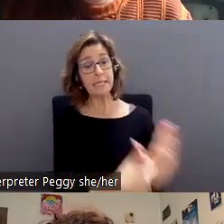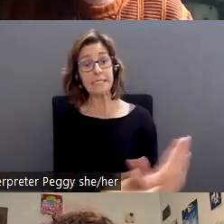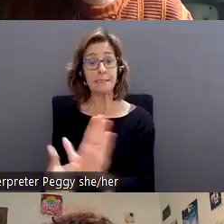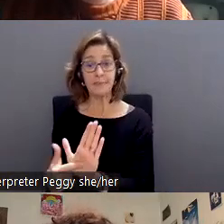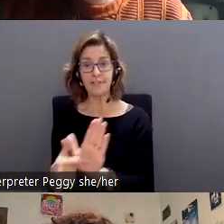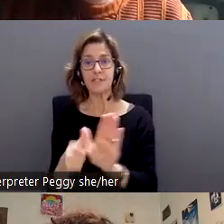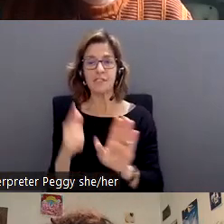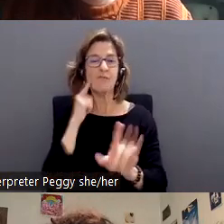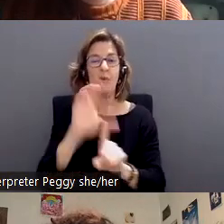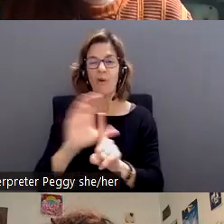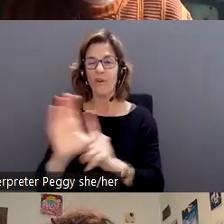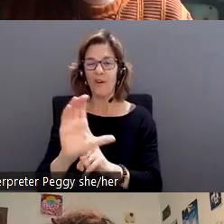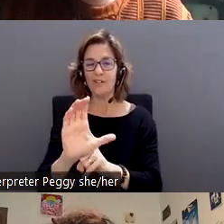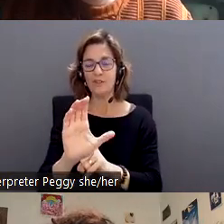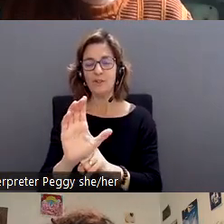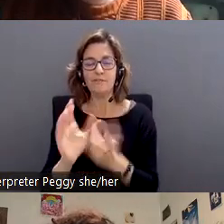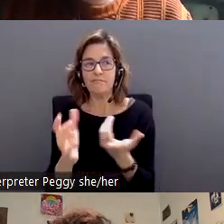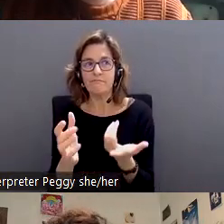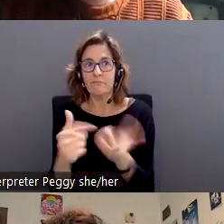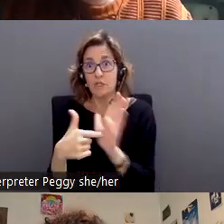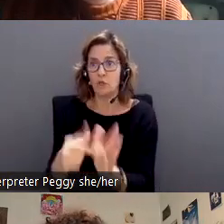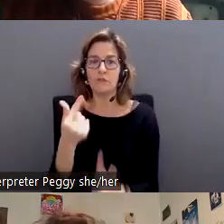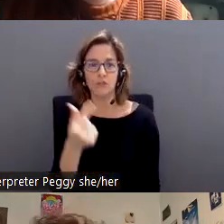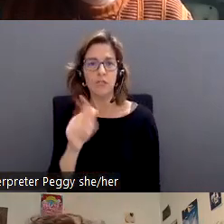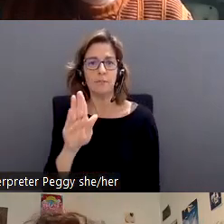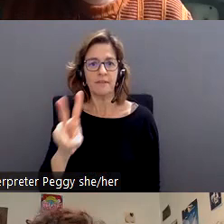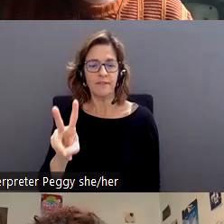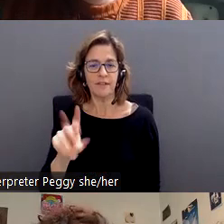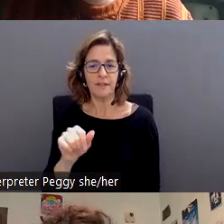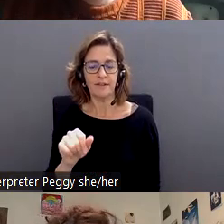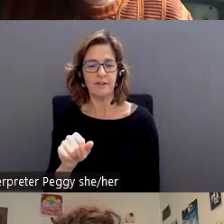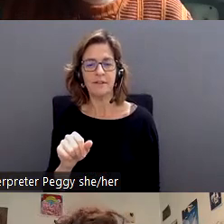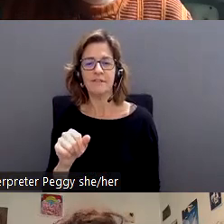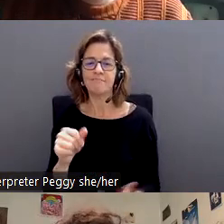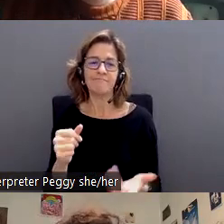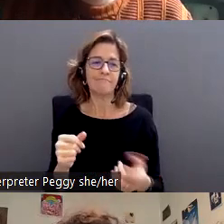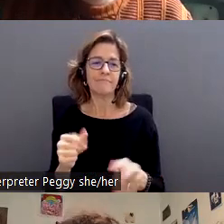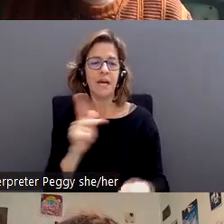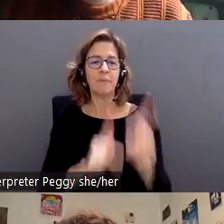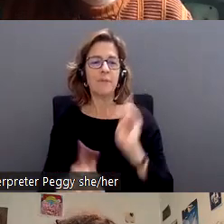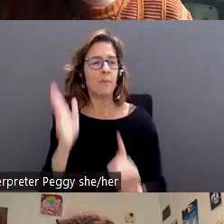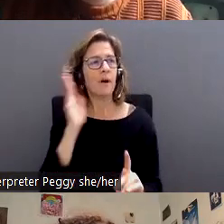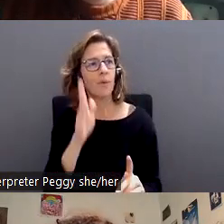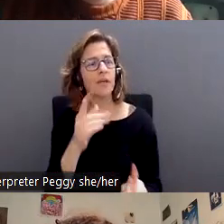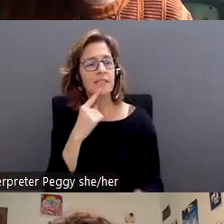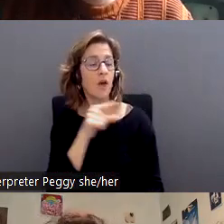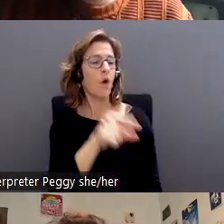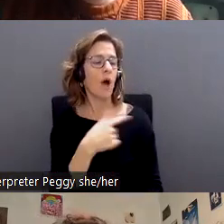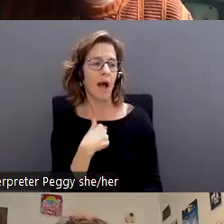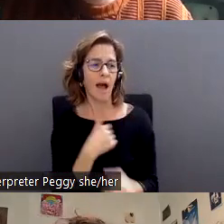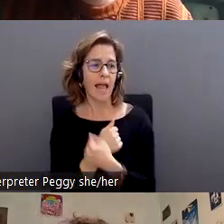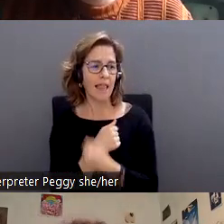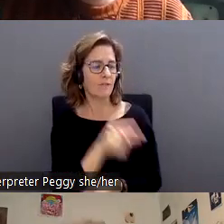abuse. It is people saying, no one will ever love you like I do, or you're, you're